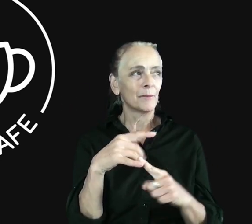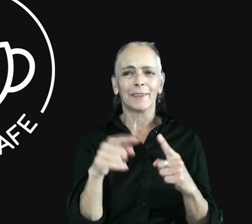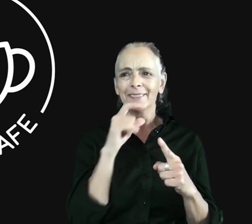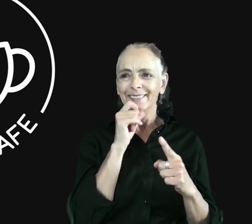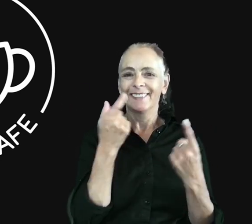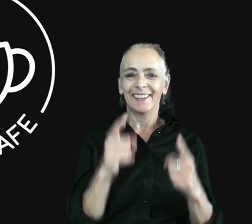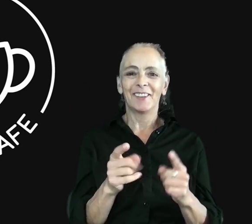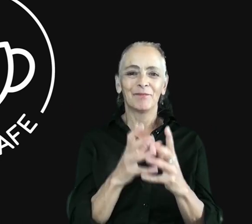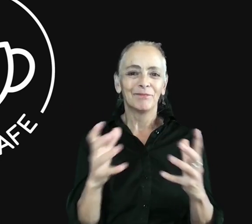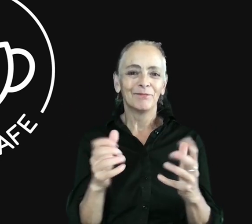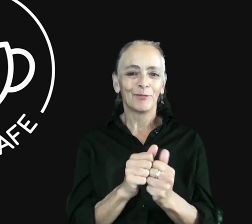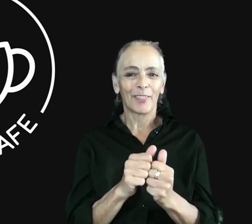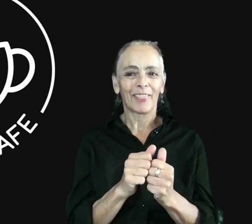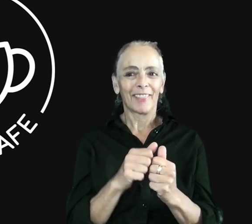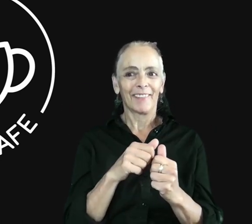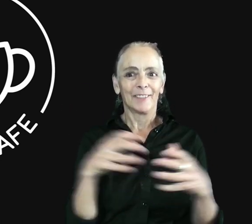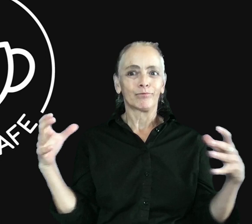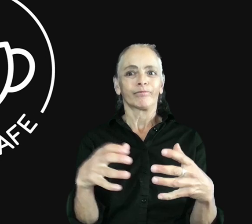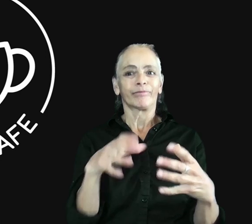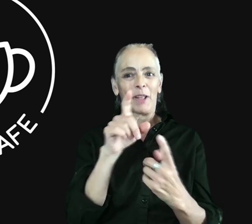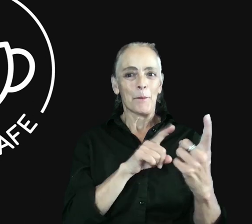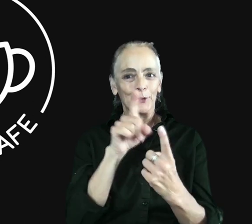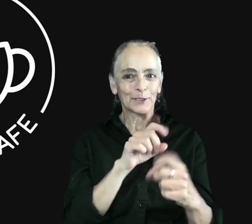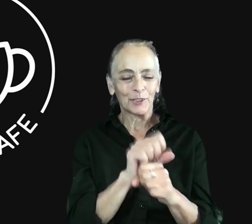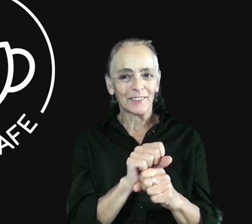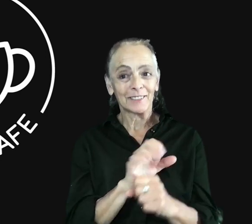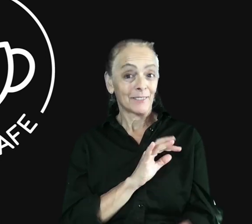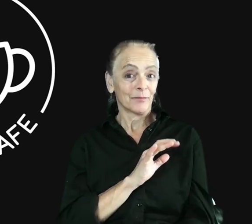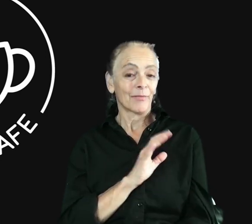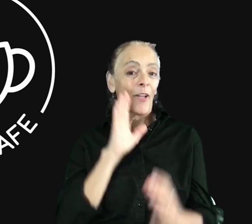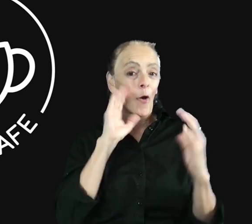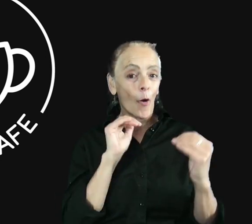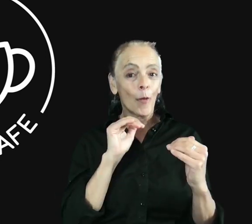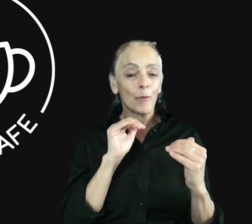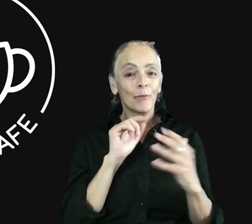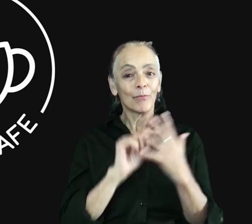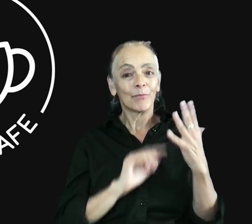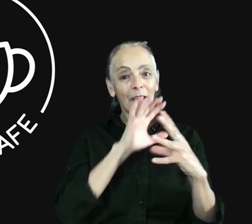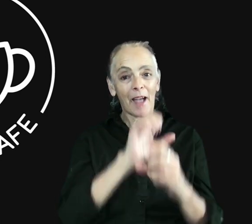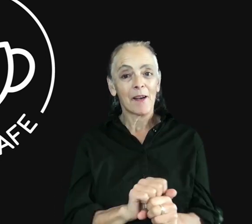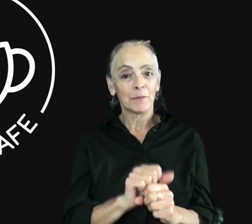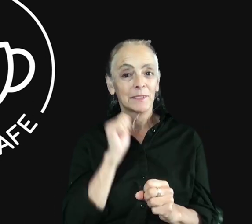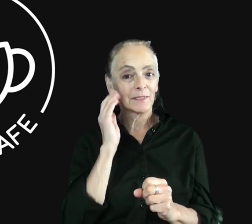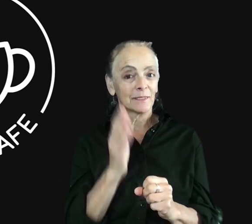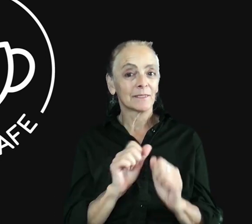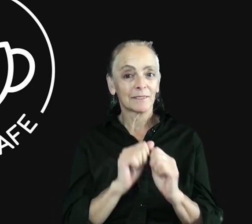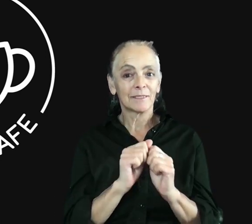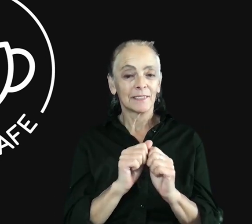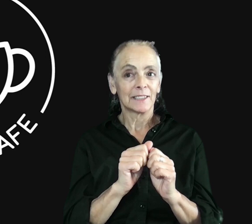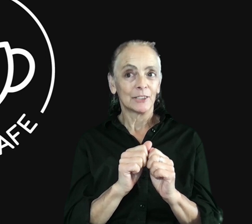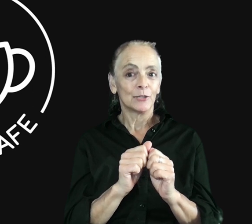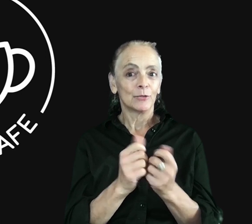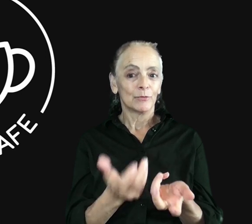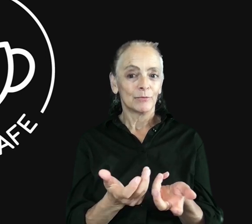much uh with the in person but uh that's good i hope this is habits that are going to uh carry over the return to